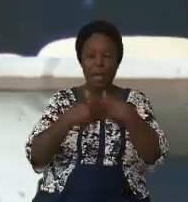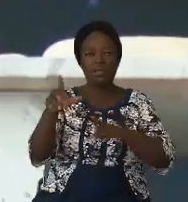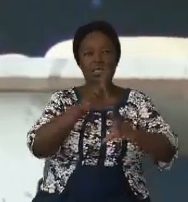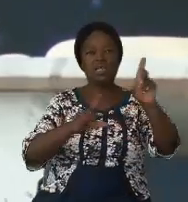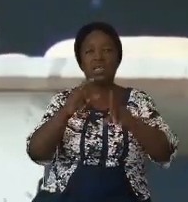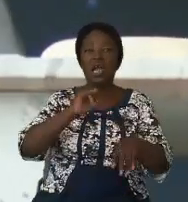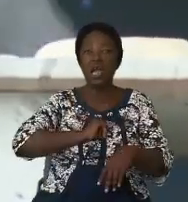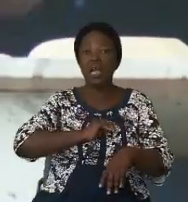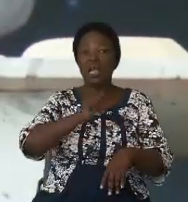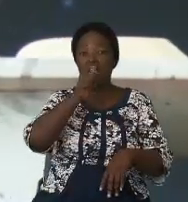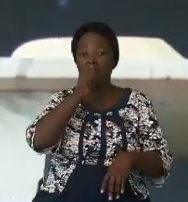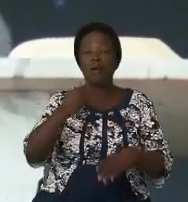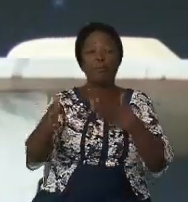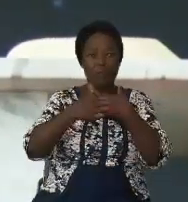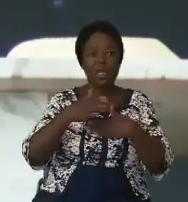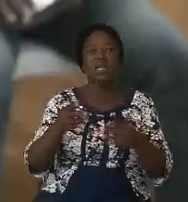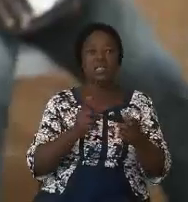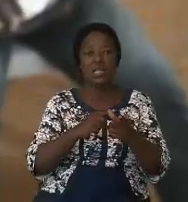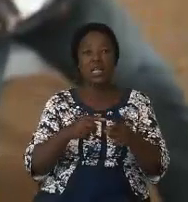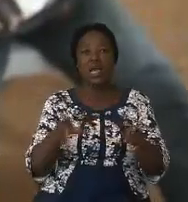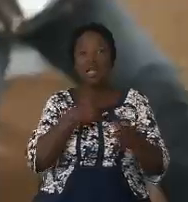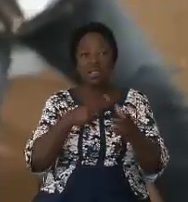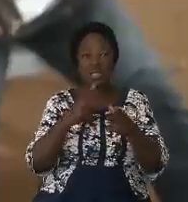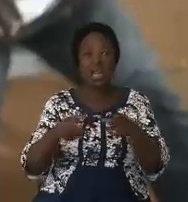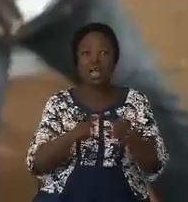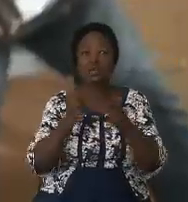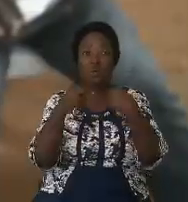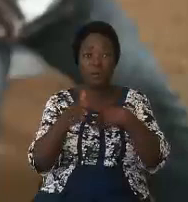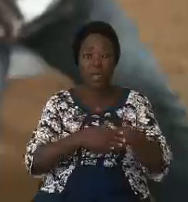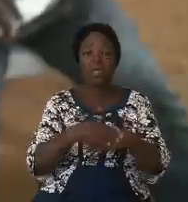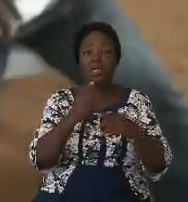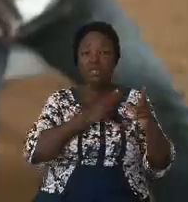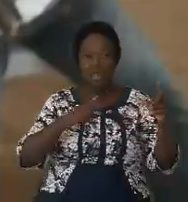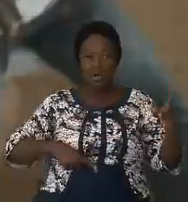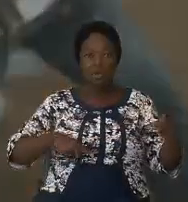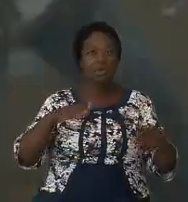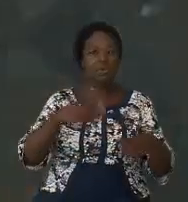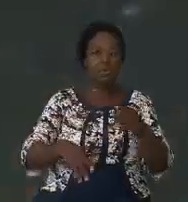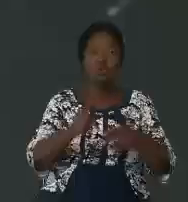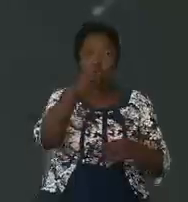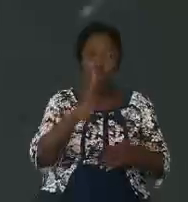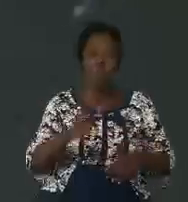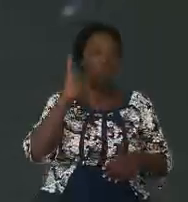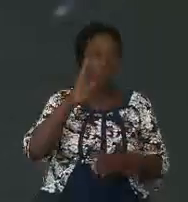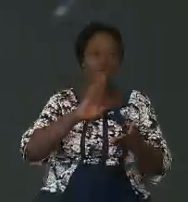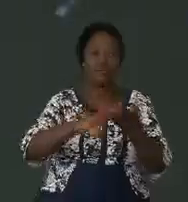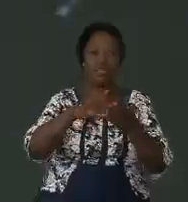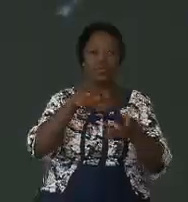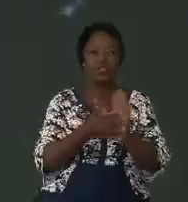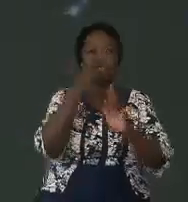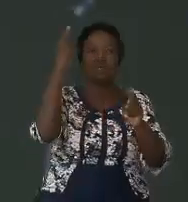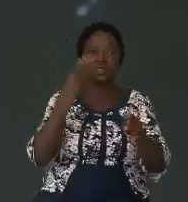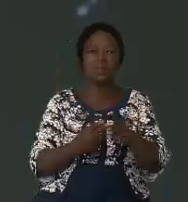Somebody there, I said, I am back. And then as you come back, God will forgive